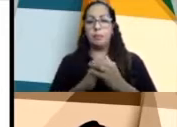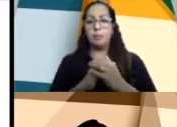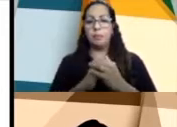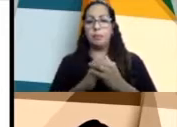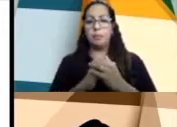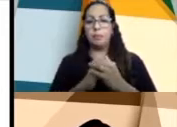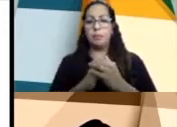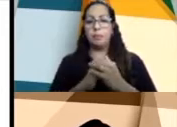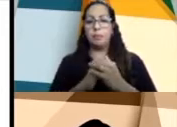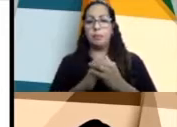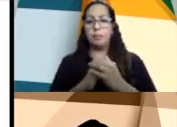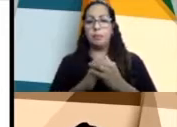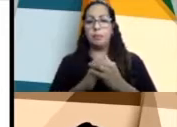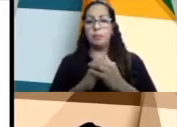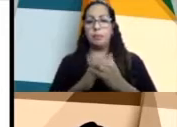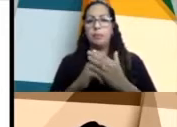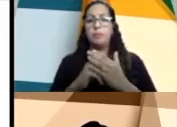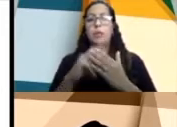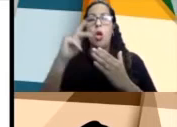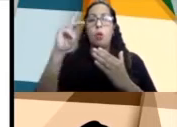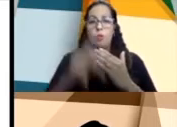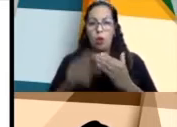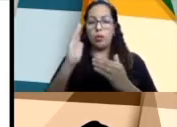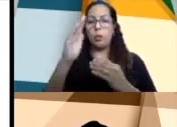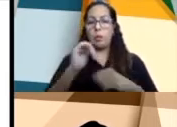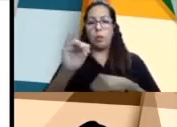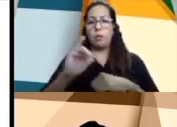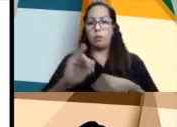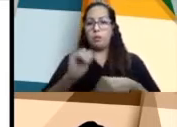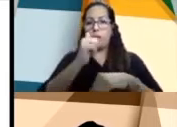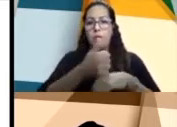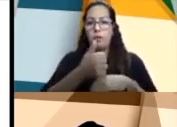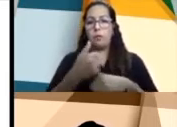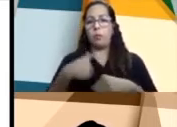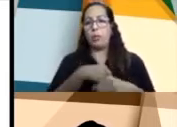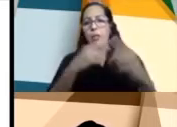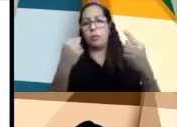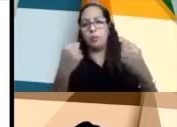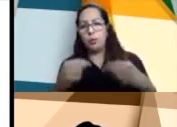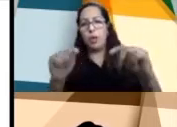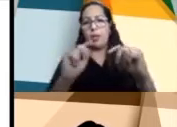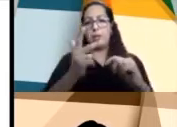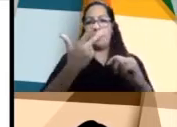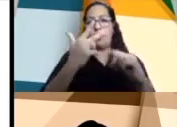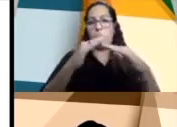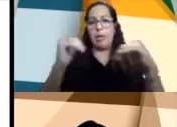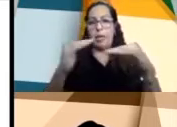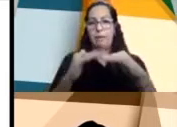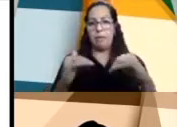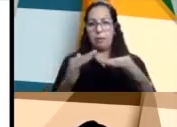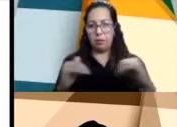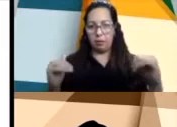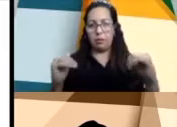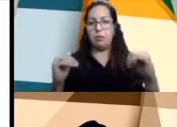sourced as a threshold. We are considering to have 3 levels of projects